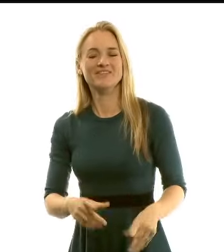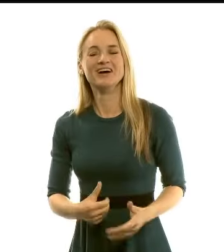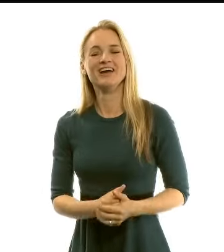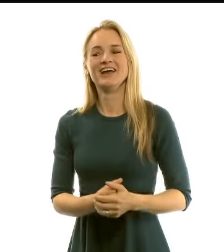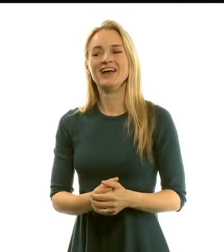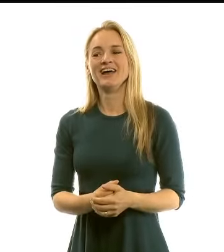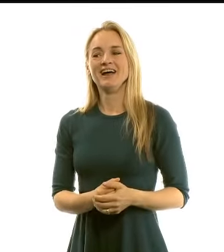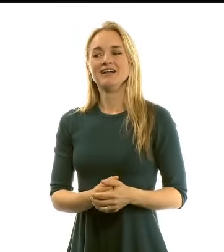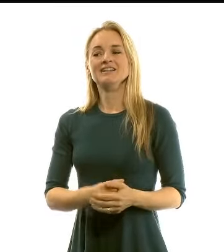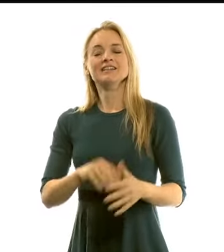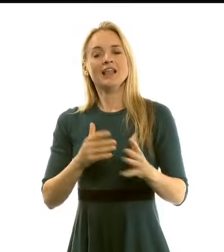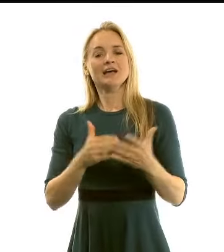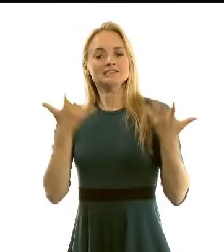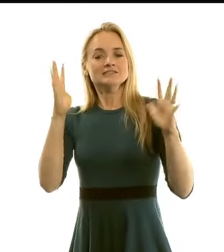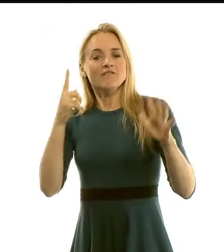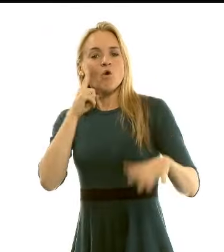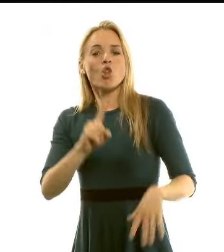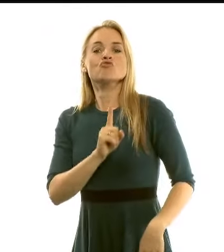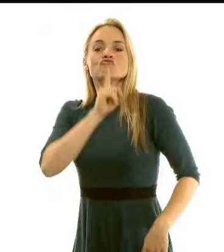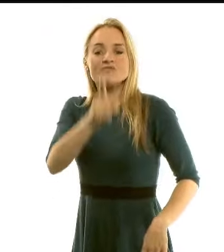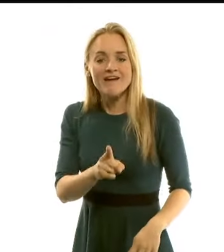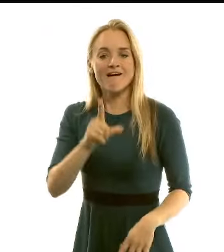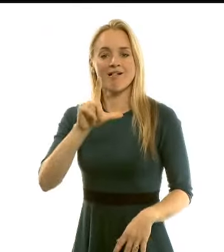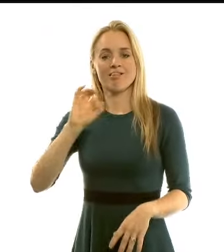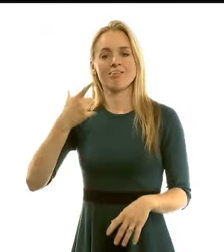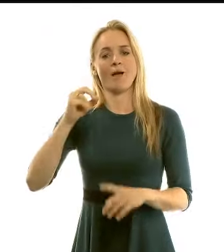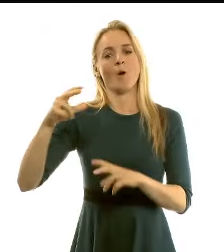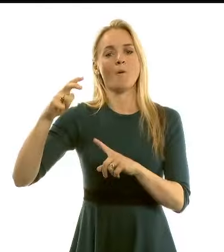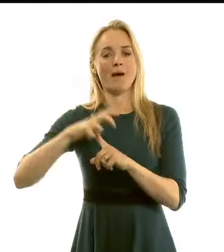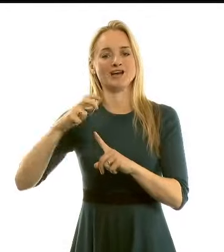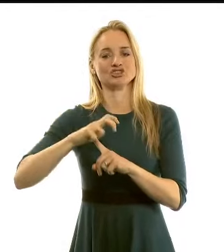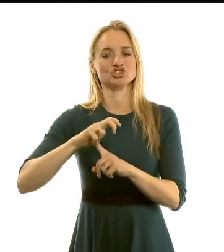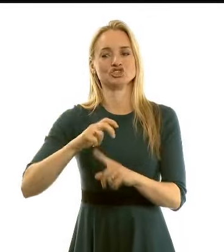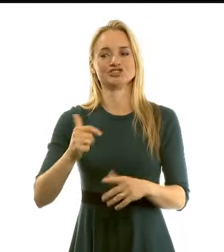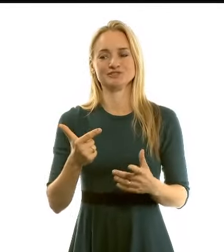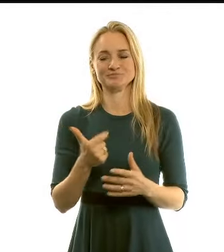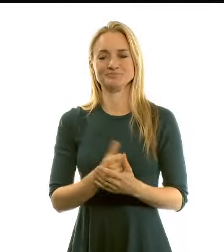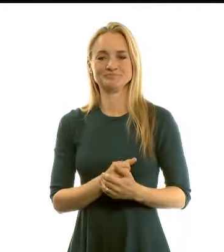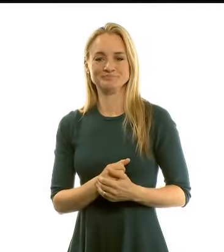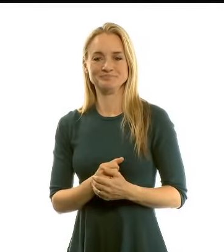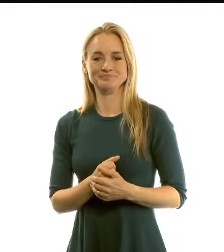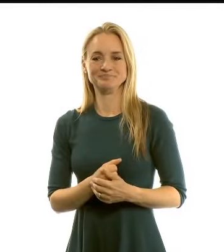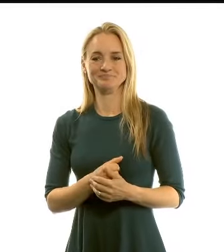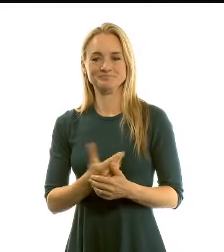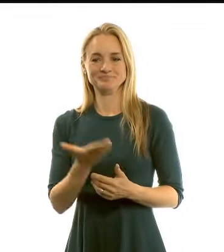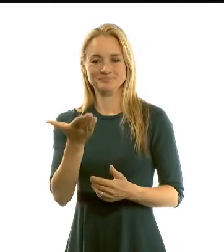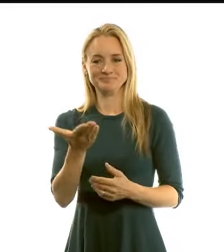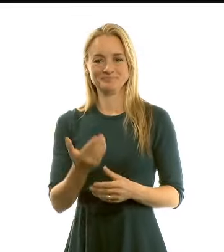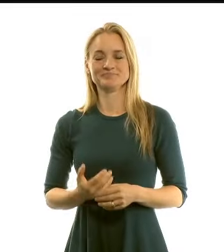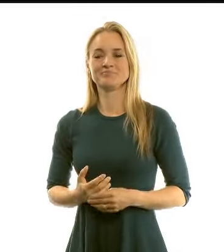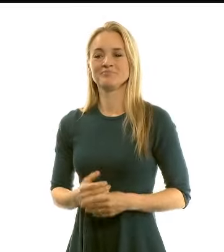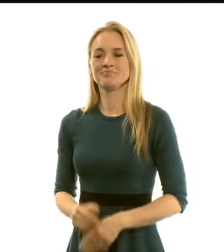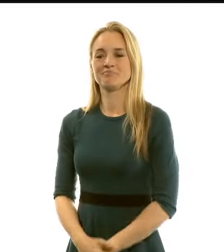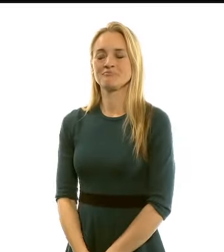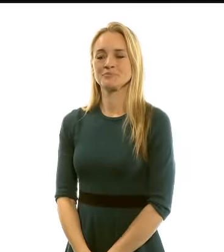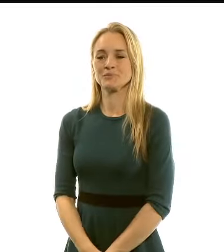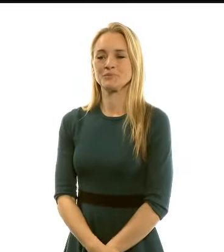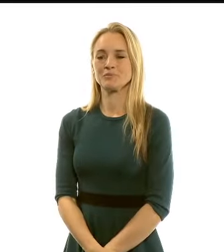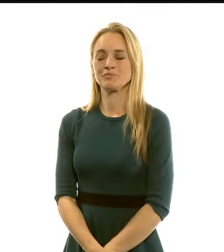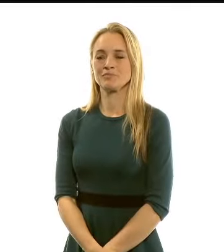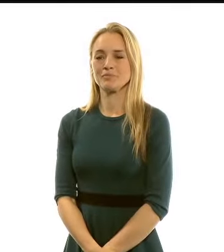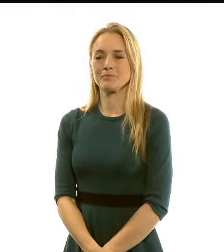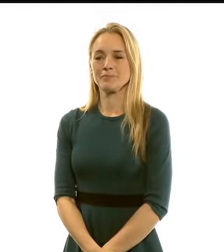LEGO Masters All-Stars Cake! Come on in. Here comes the LEGO Masters Cake. Very slowly, so keep clapping, keep clapping. Here we